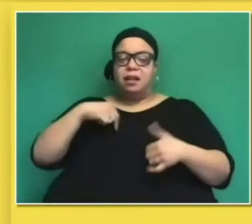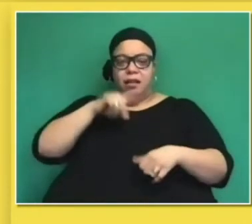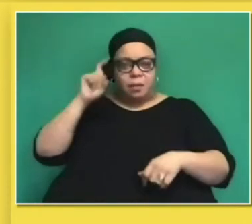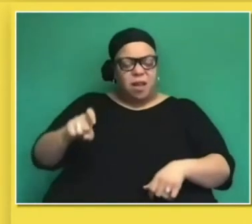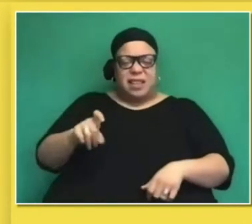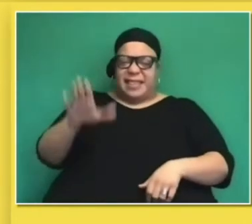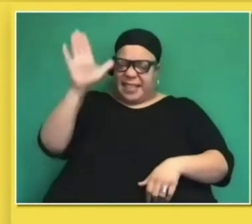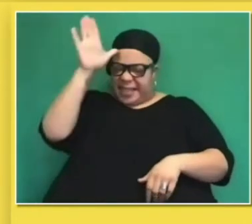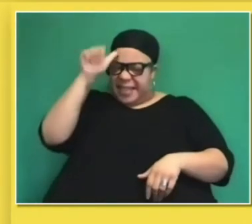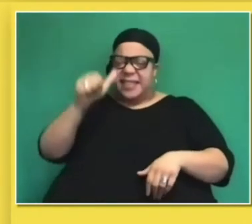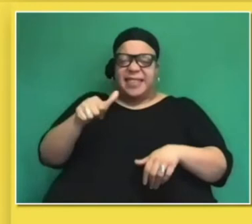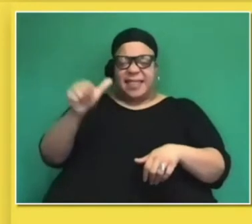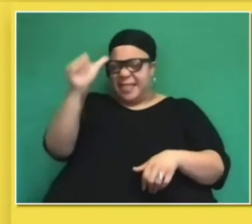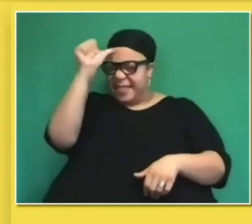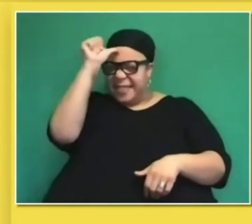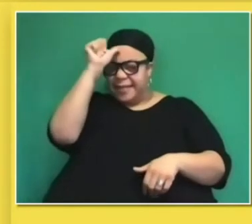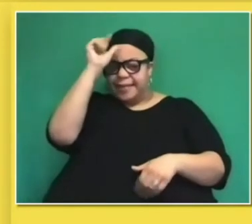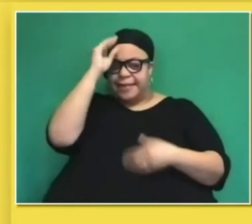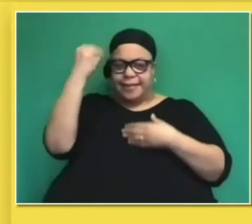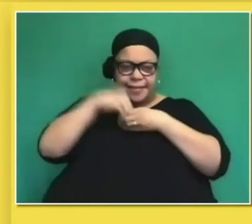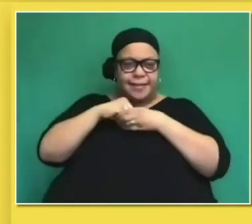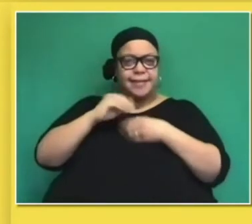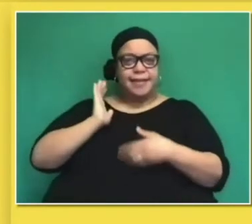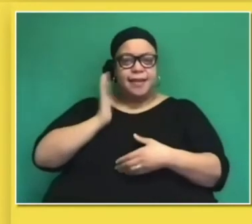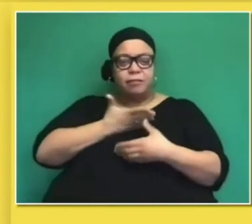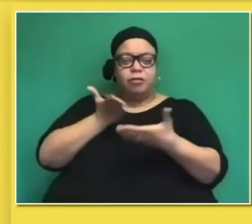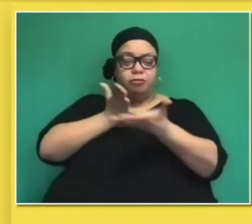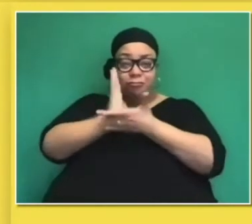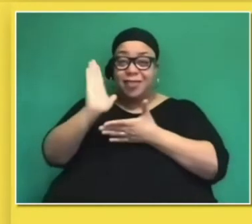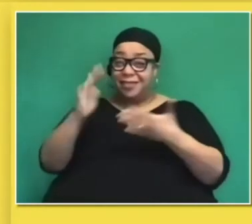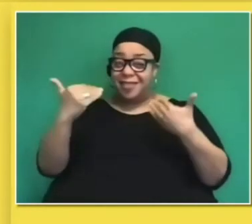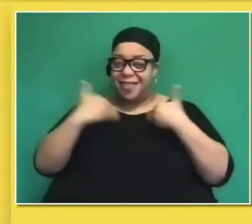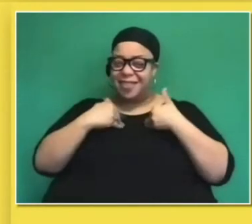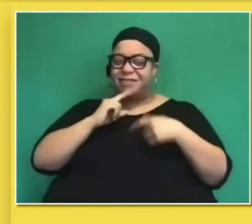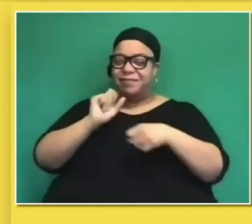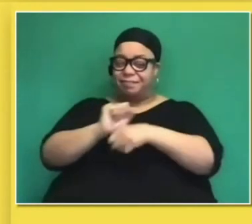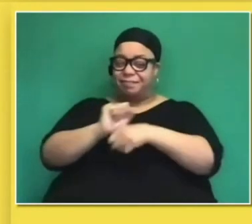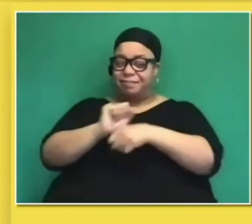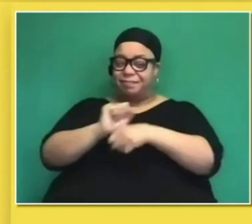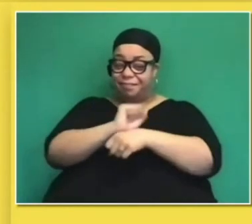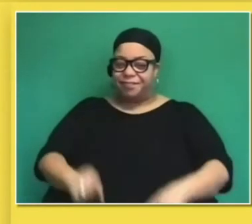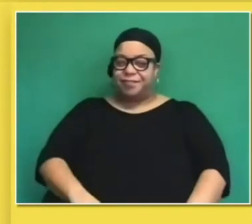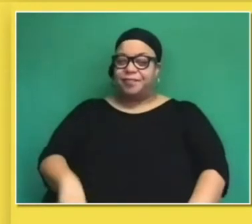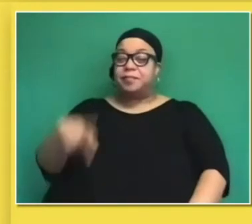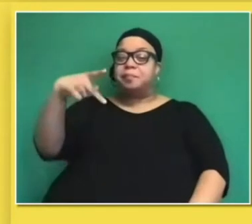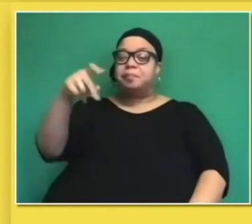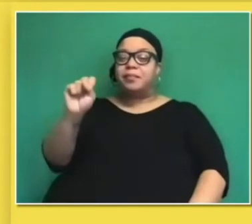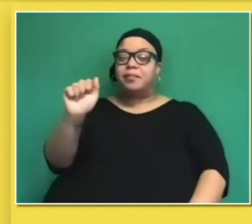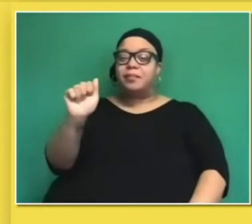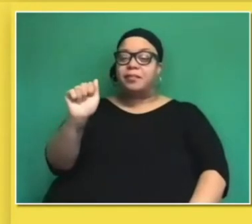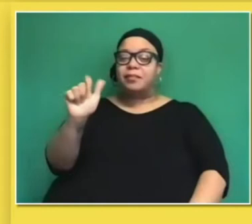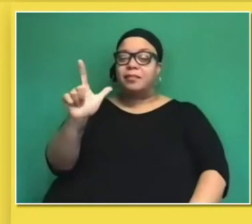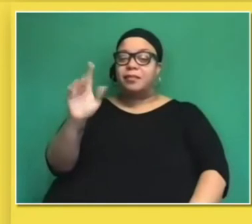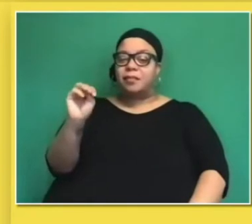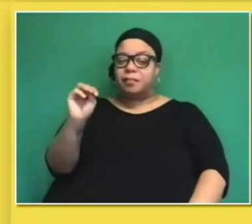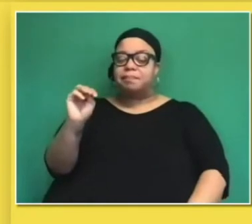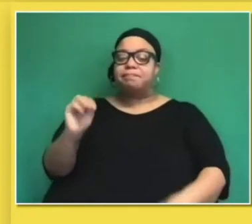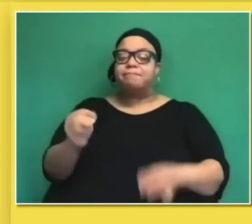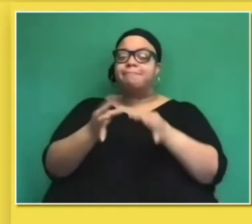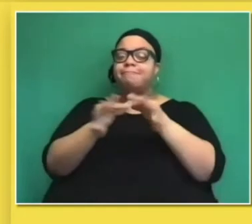wait on the Lord and be of good courage, and God will strengthen your heart. And wait there means to do what we've been assigned